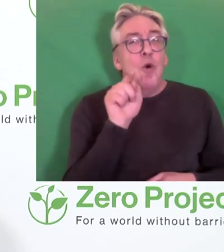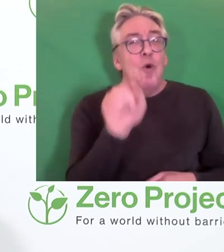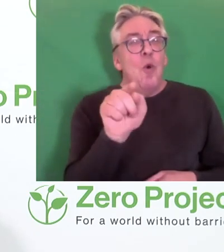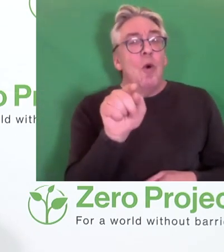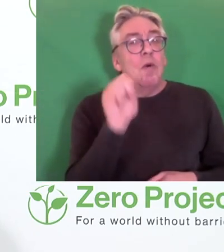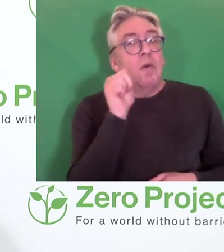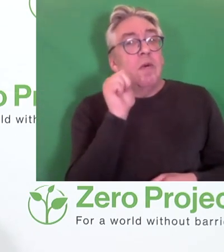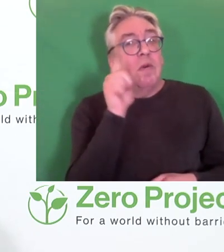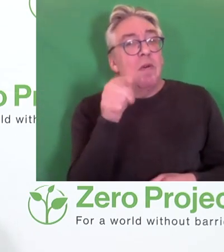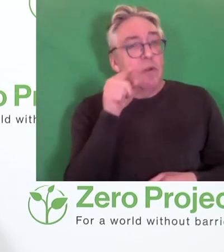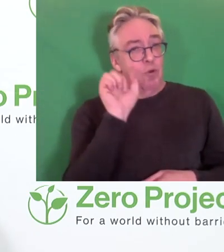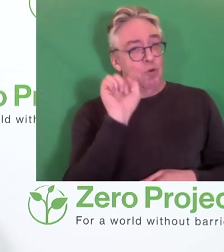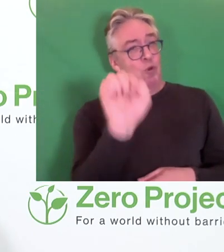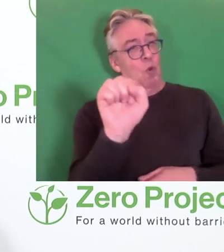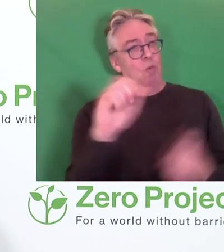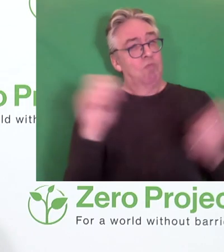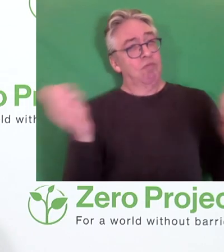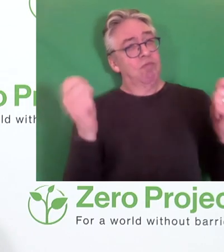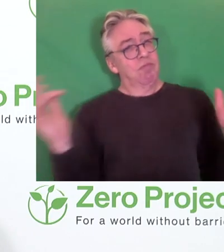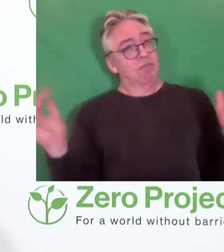How long it's going to last? And who's going to